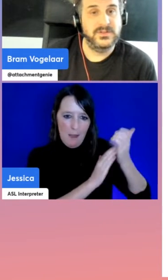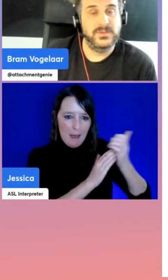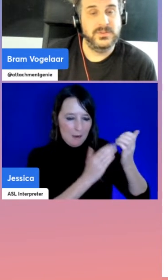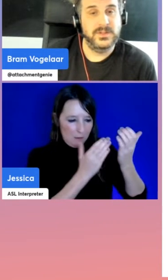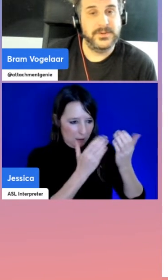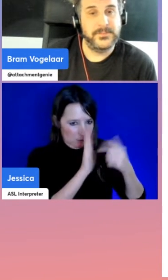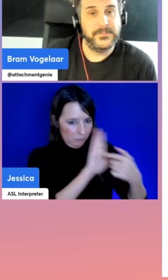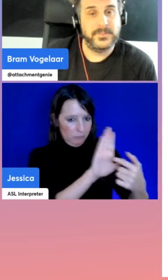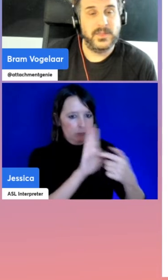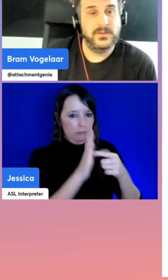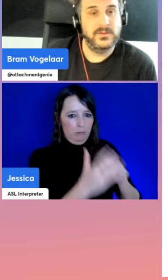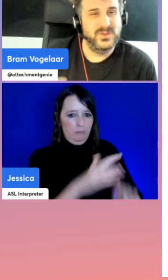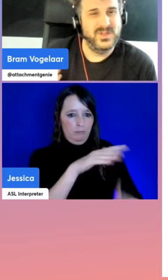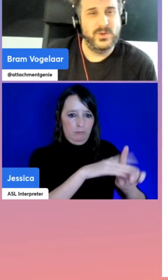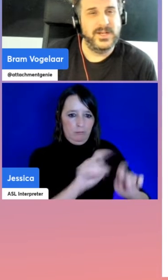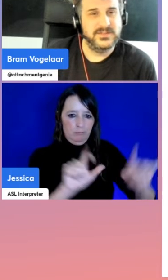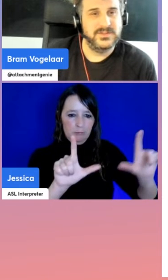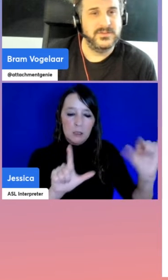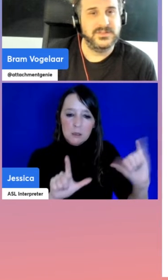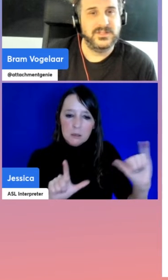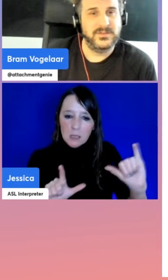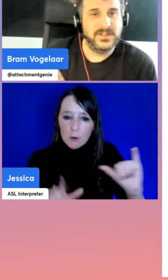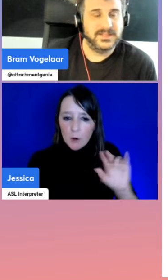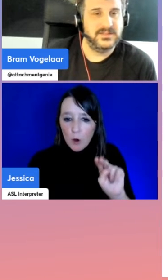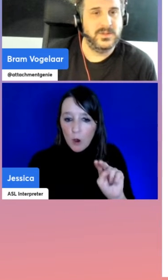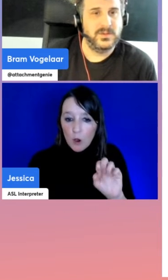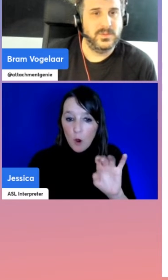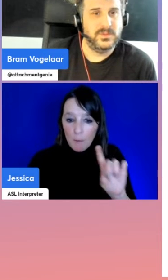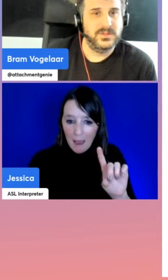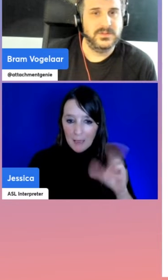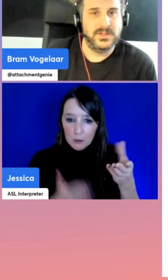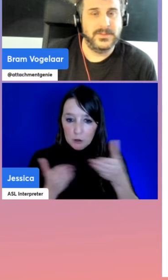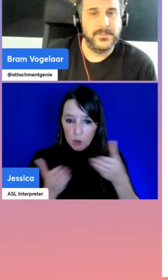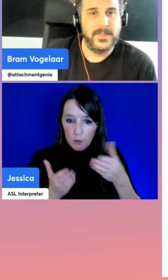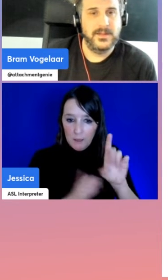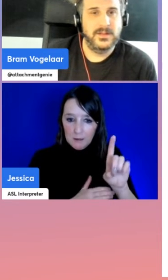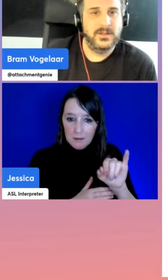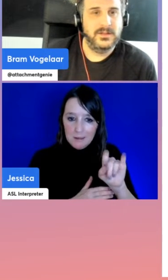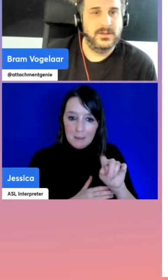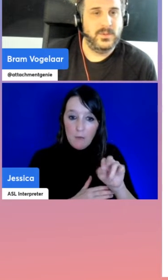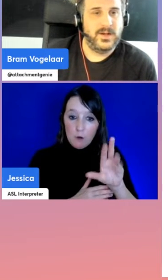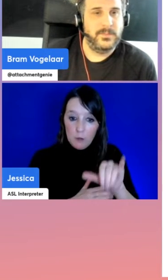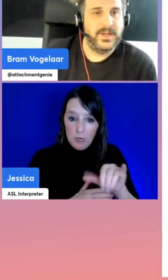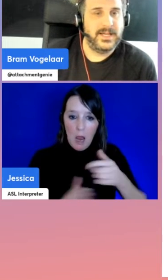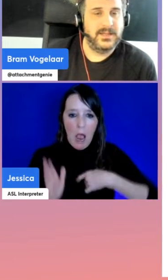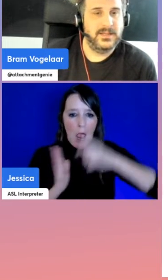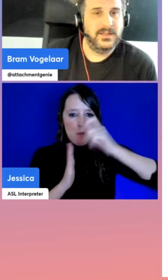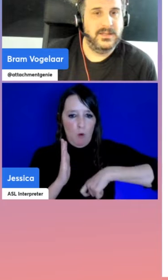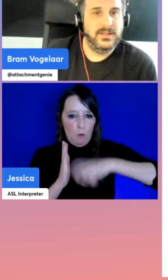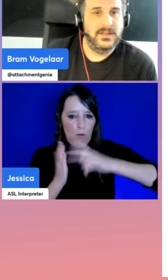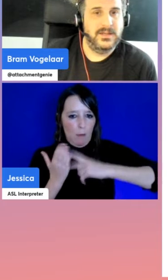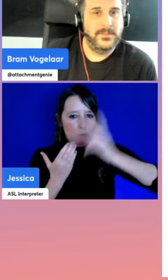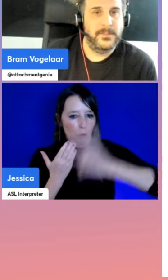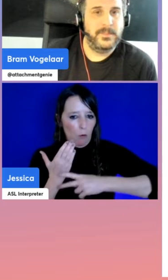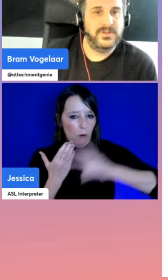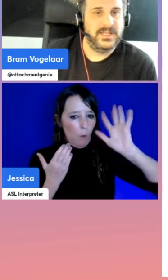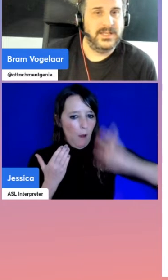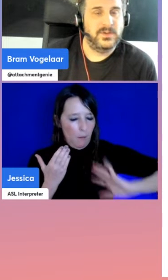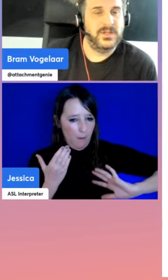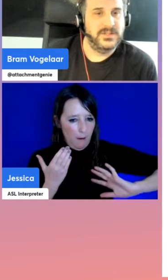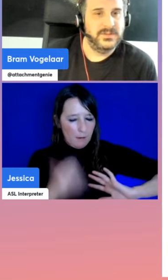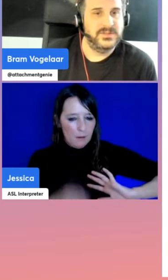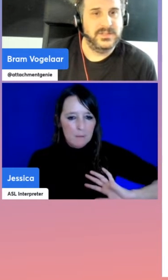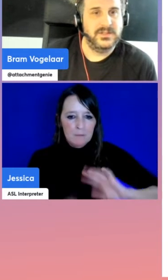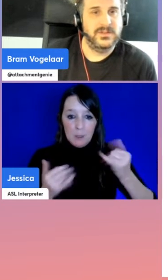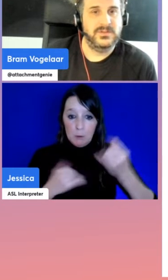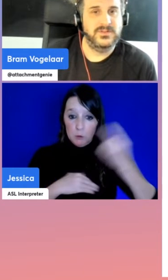version to Nomad Service Discovery. That's the one I wrote a while back. But today